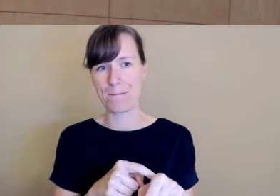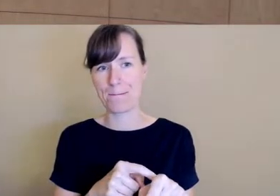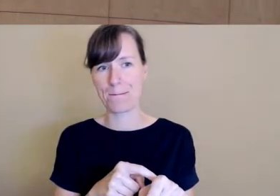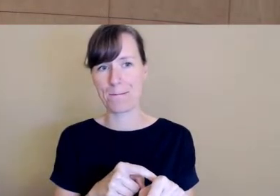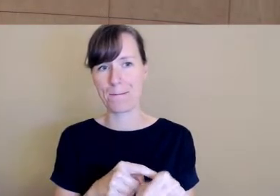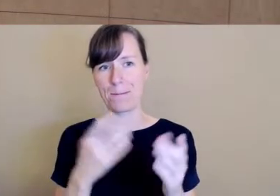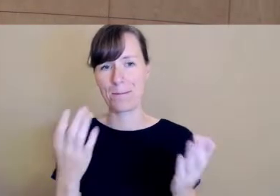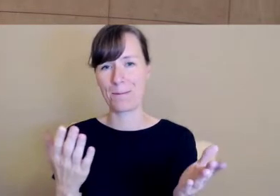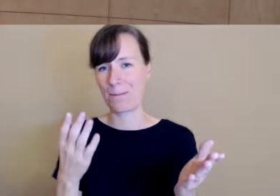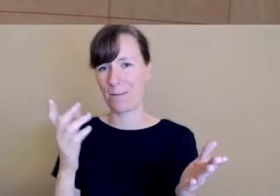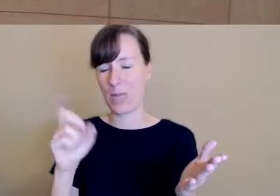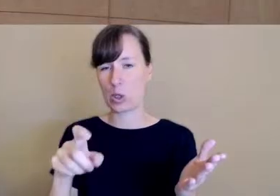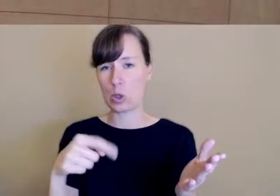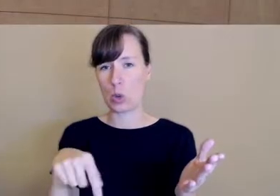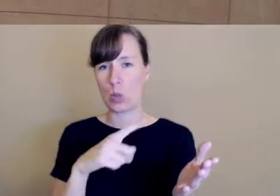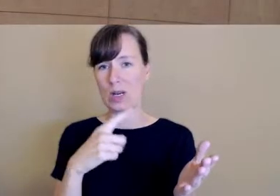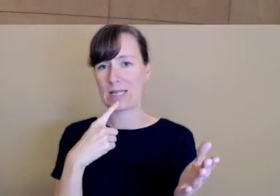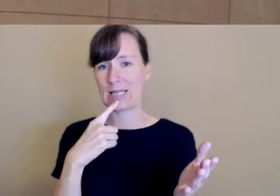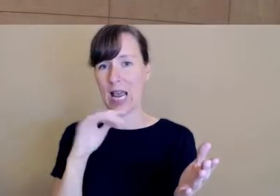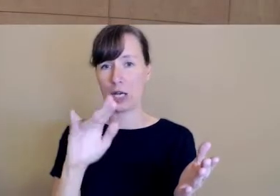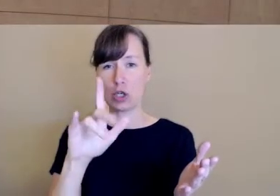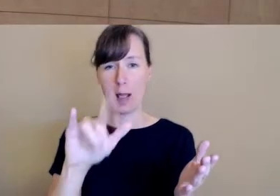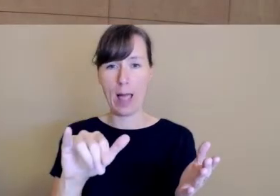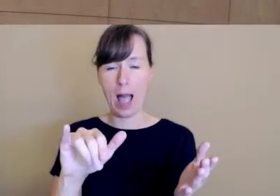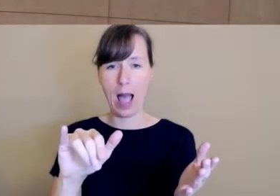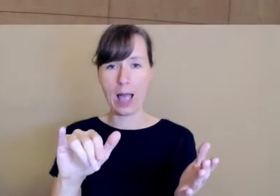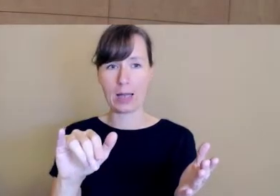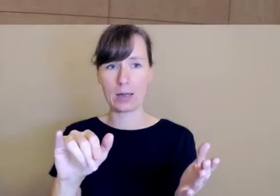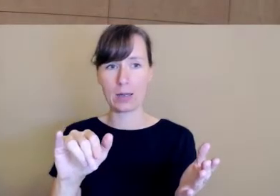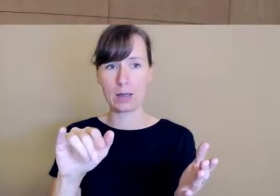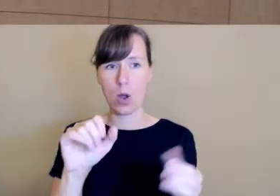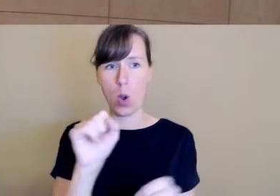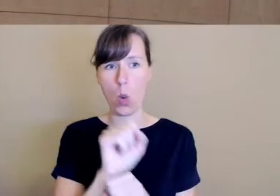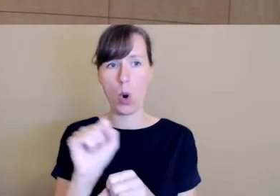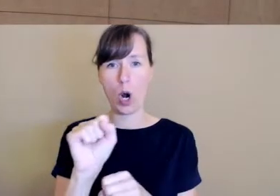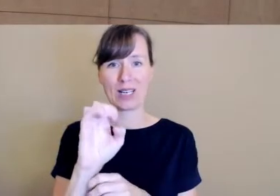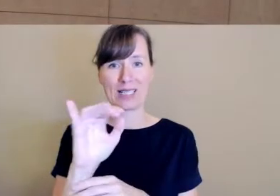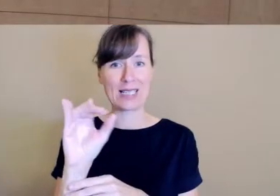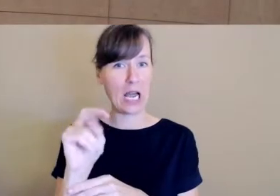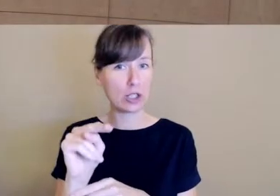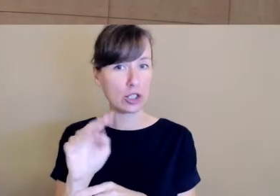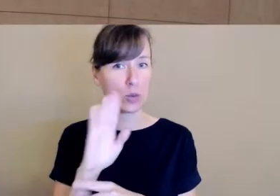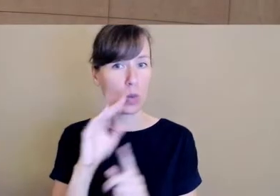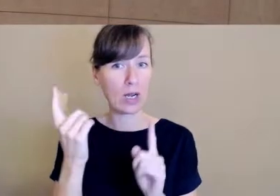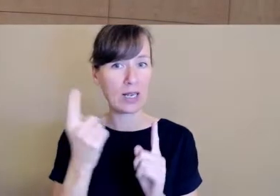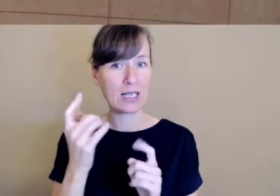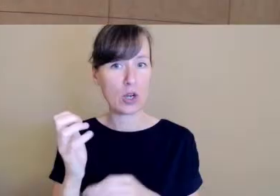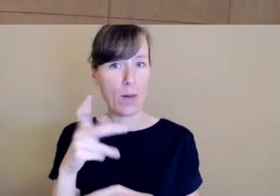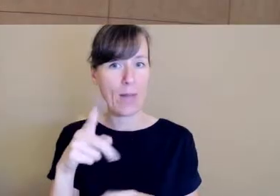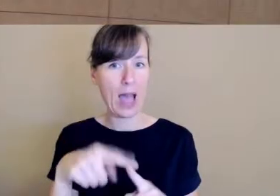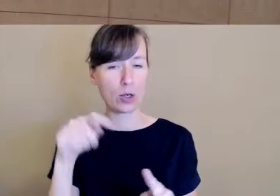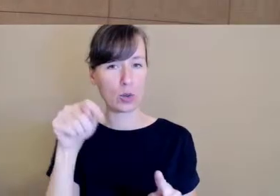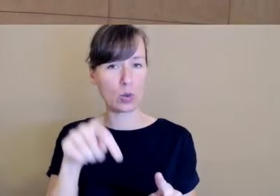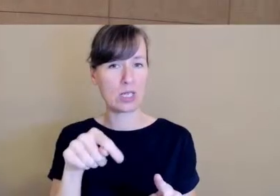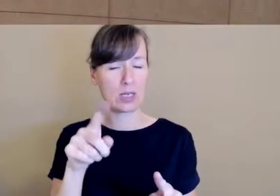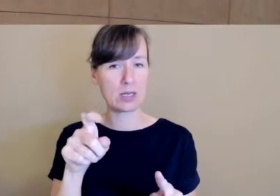So shall we say the July work session, we will consider coming back to it?